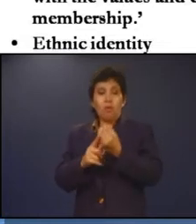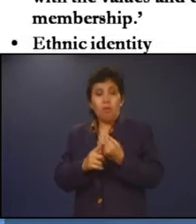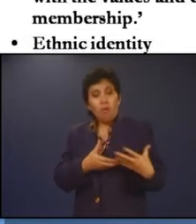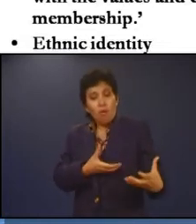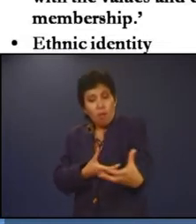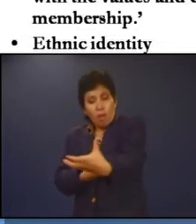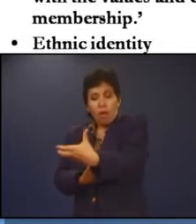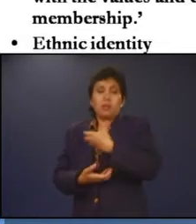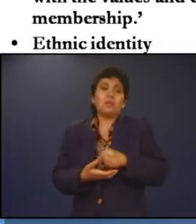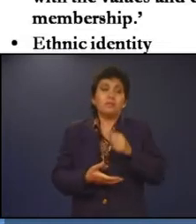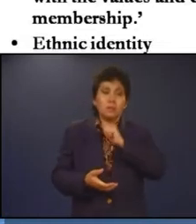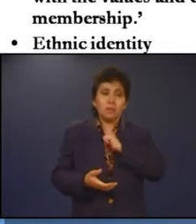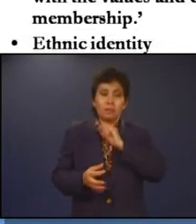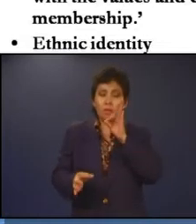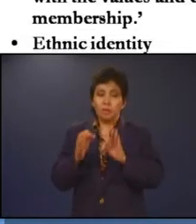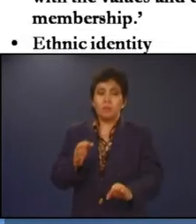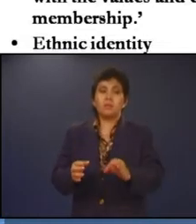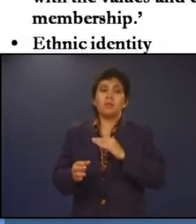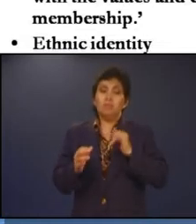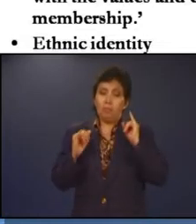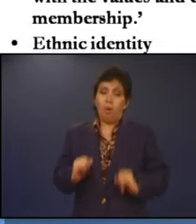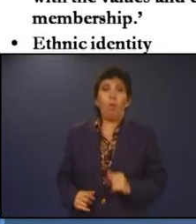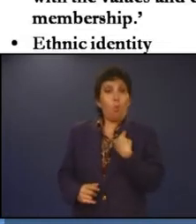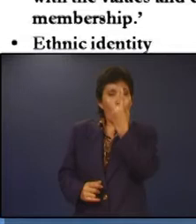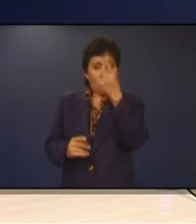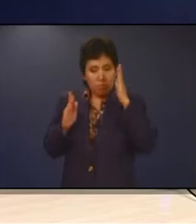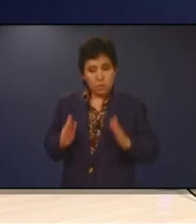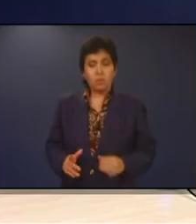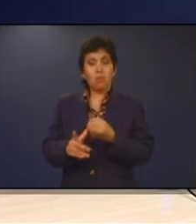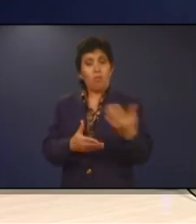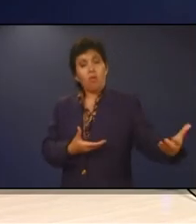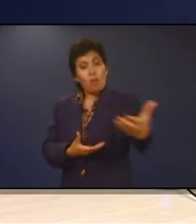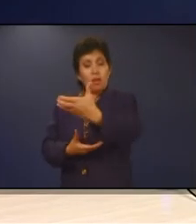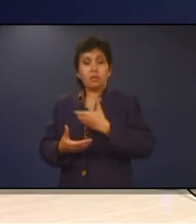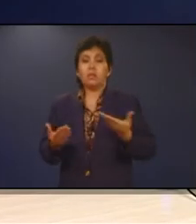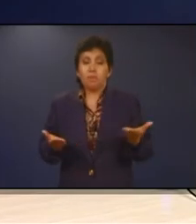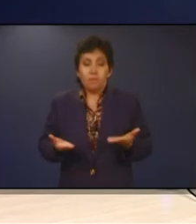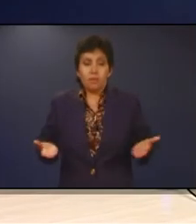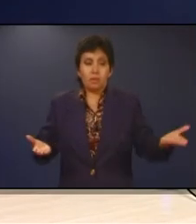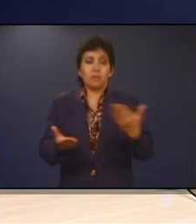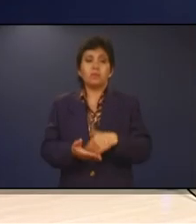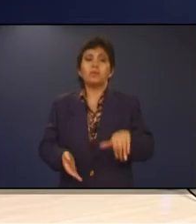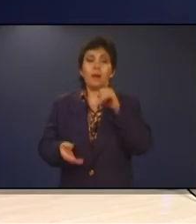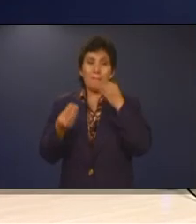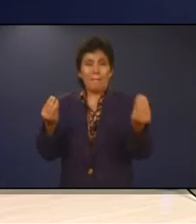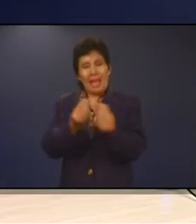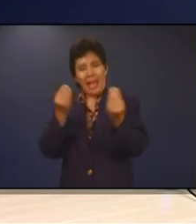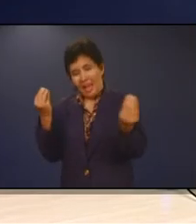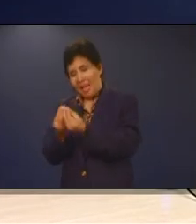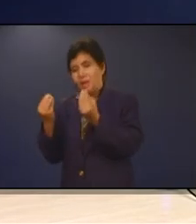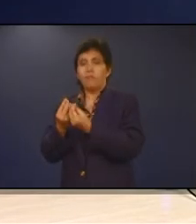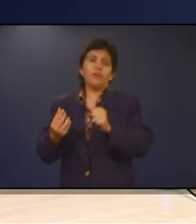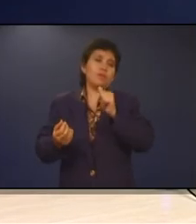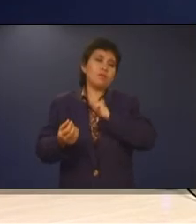self or collective self? Do you see yourself as just one person, or are you a collective? Collective hereby not that you have many